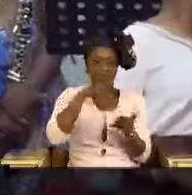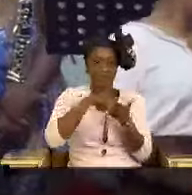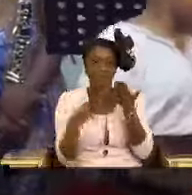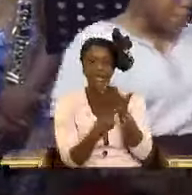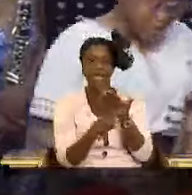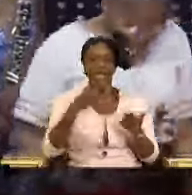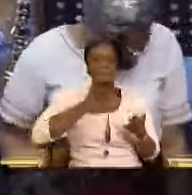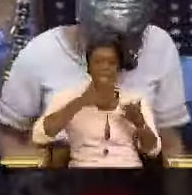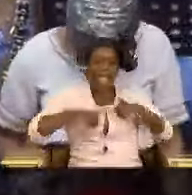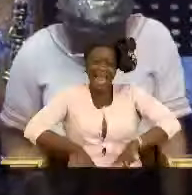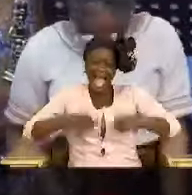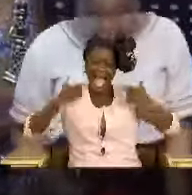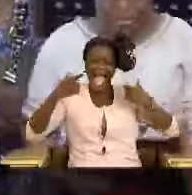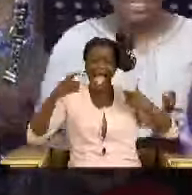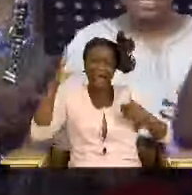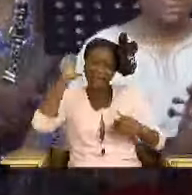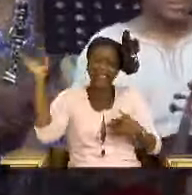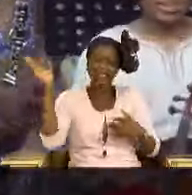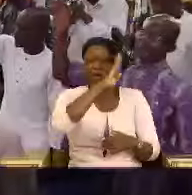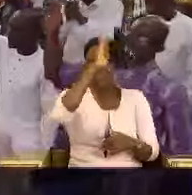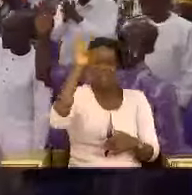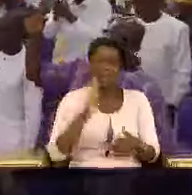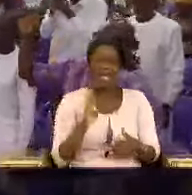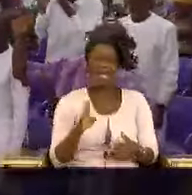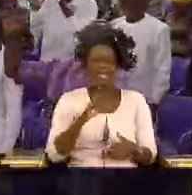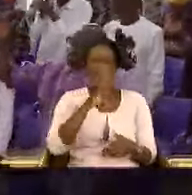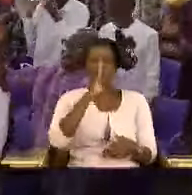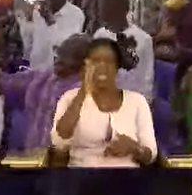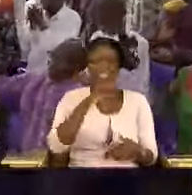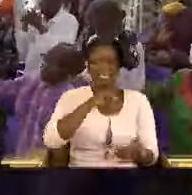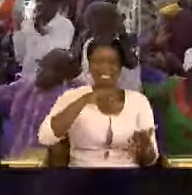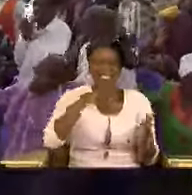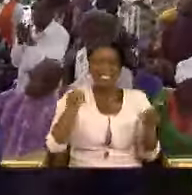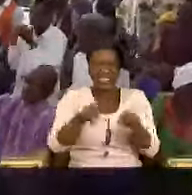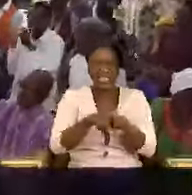never remain the same again in the name of